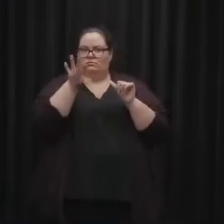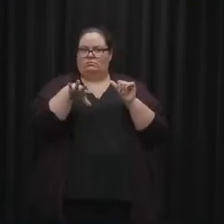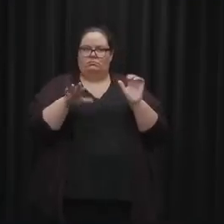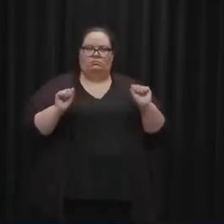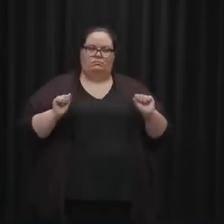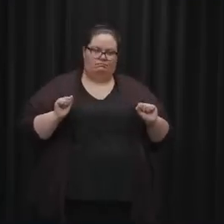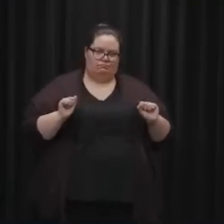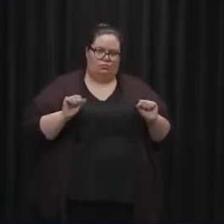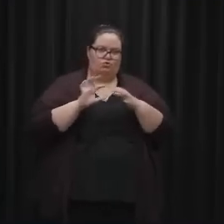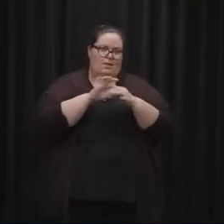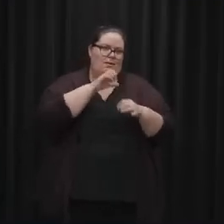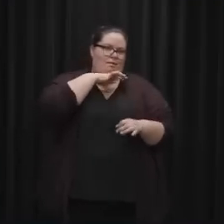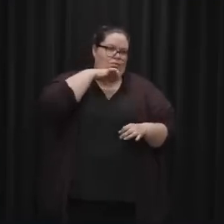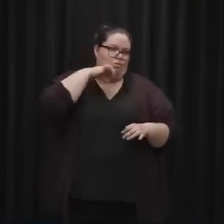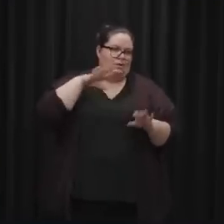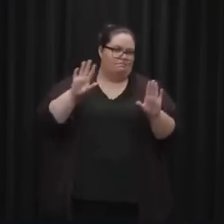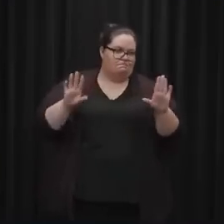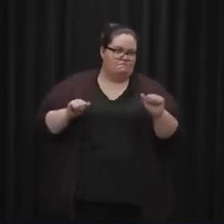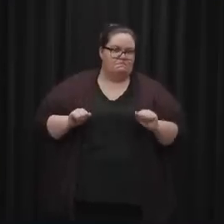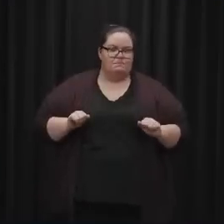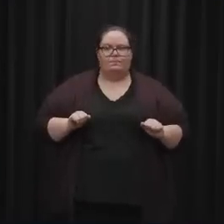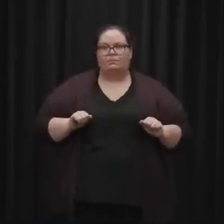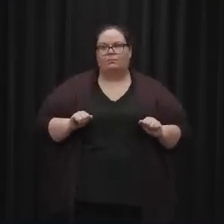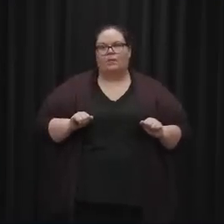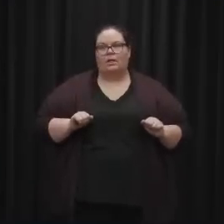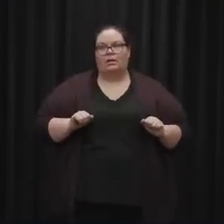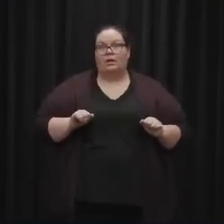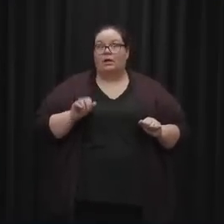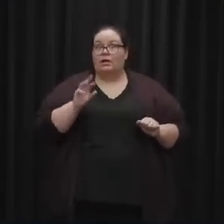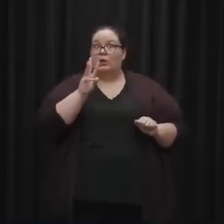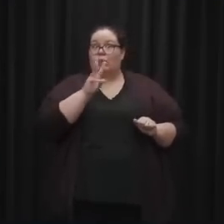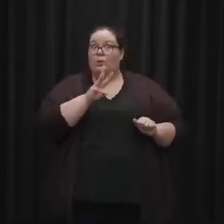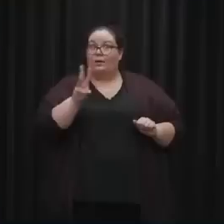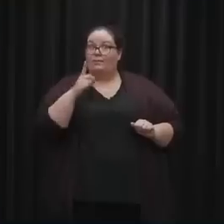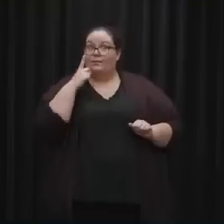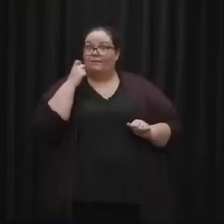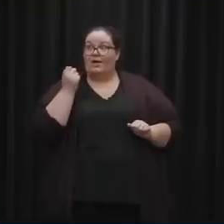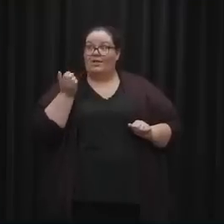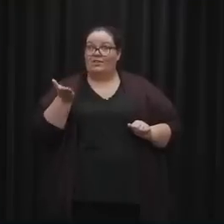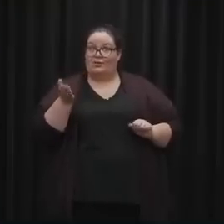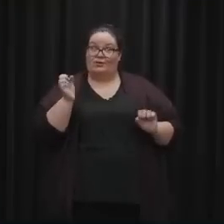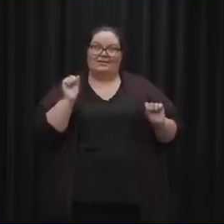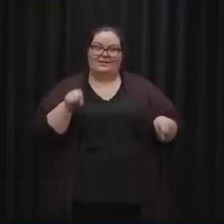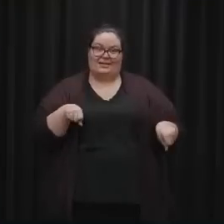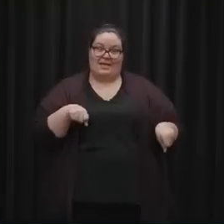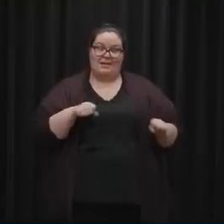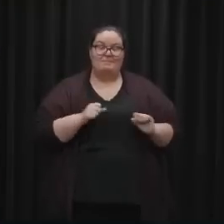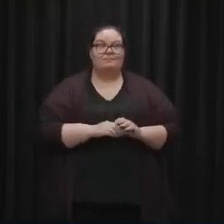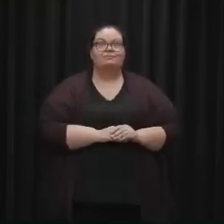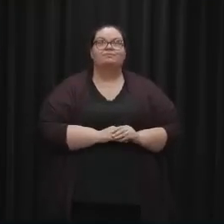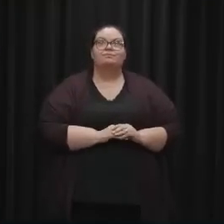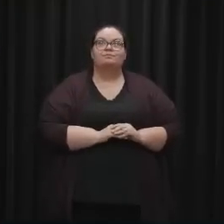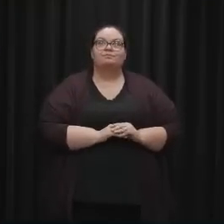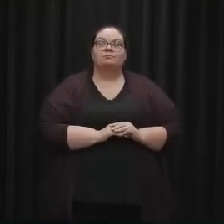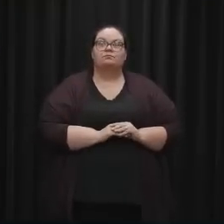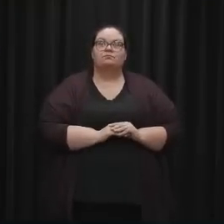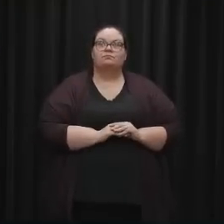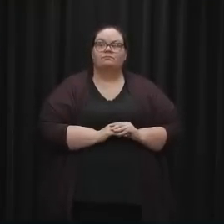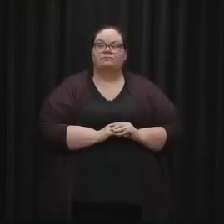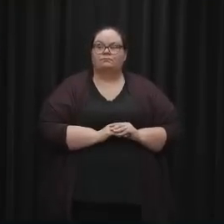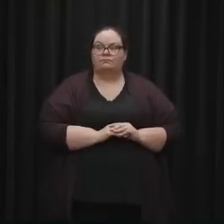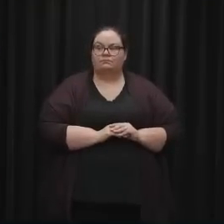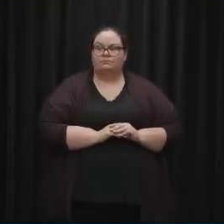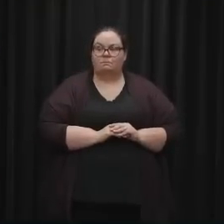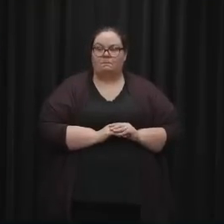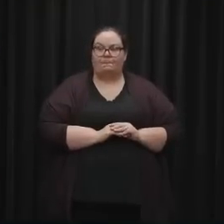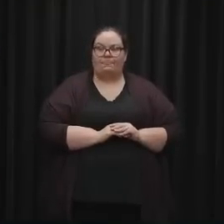mention about Halloween. And again, it is on our website, so I can direct you there. And so